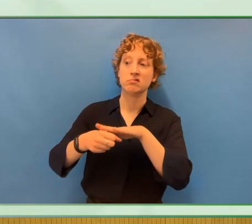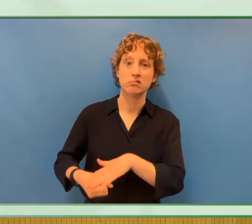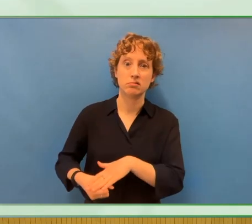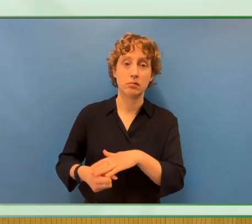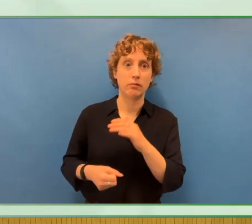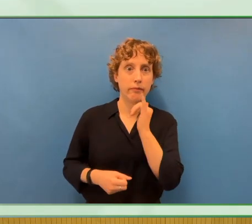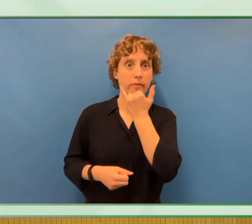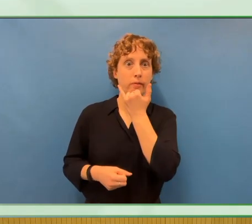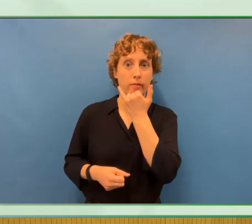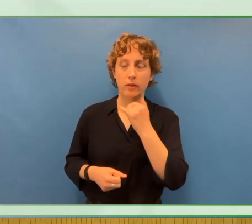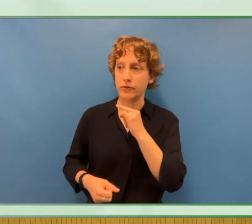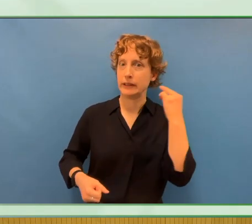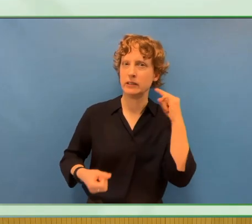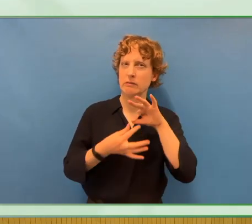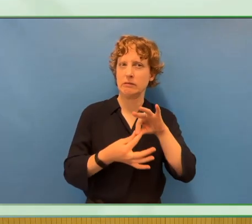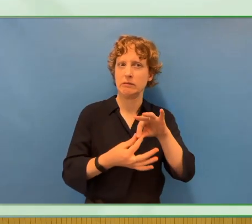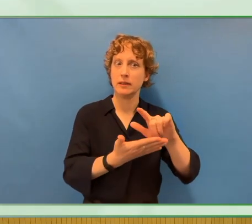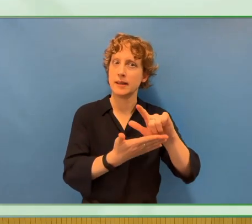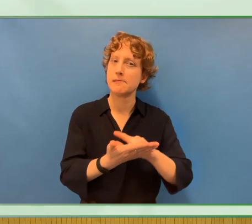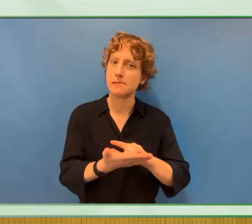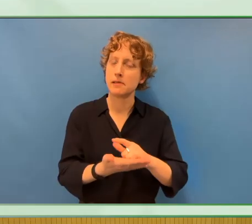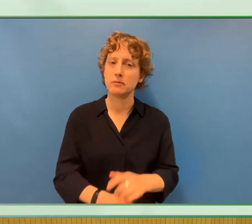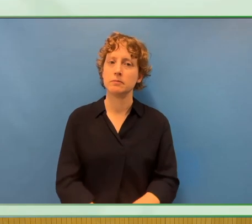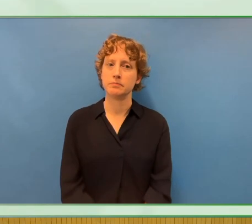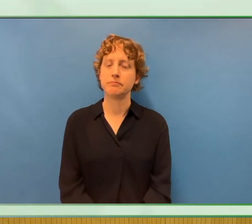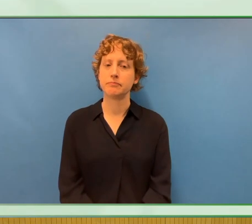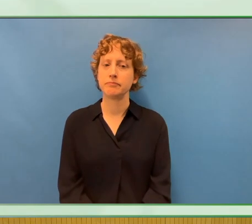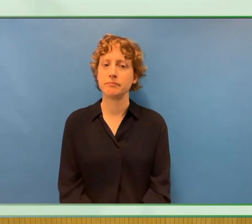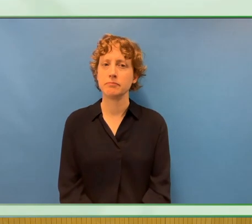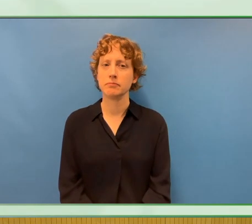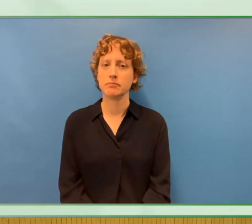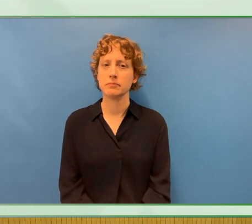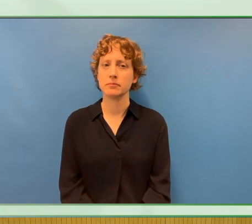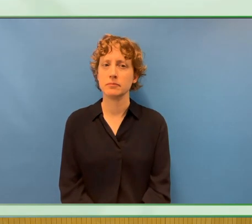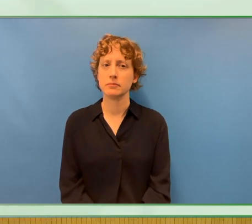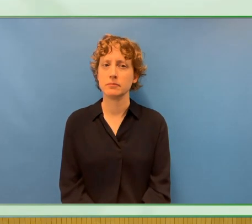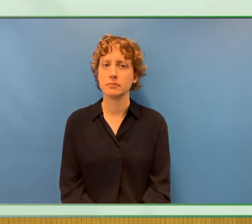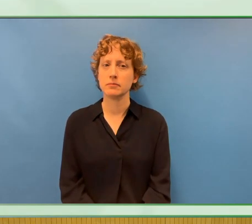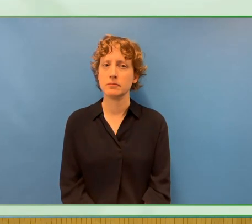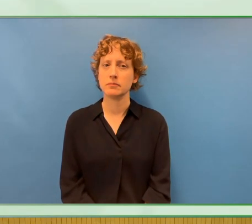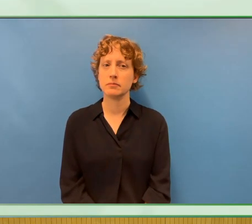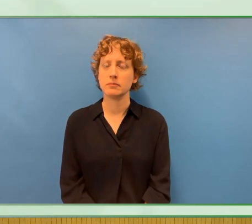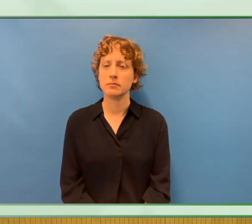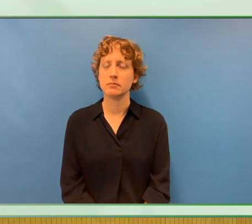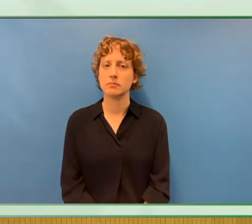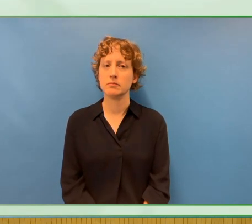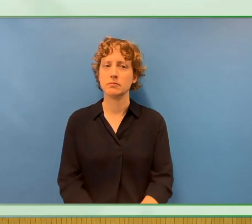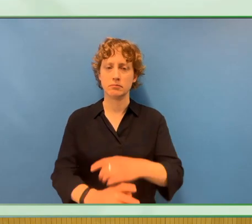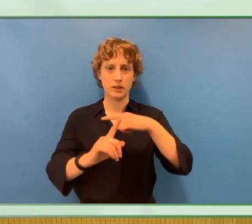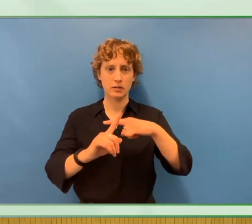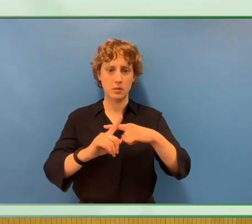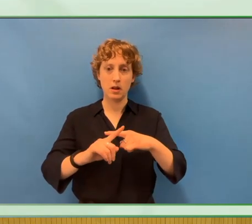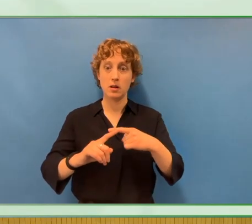the perspective of ensuring that you have the best workforce that you can have to serve your clients in the best possible